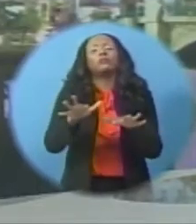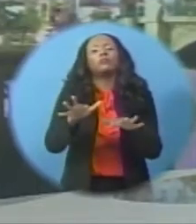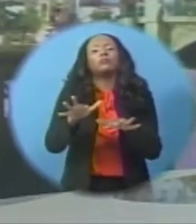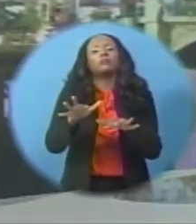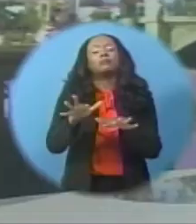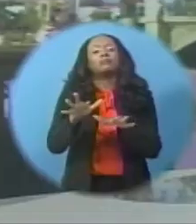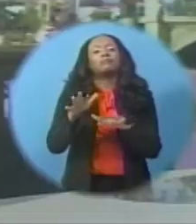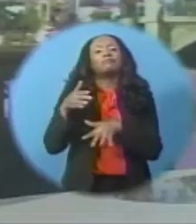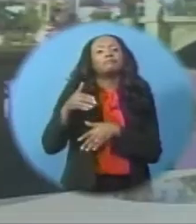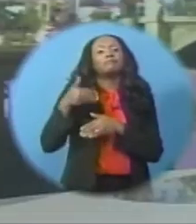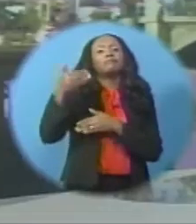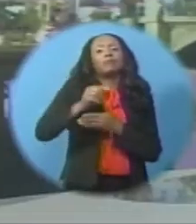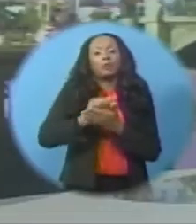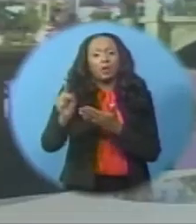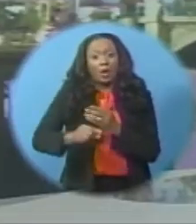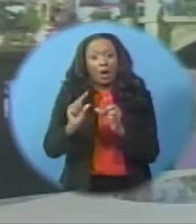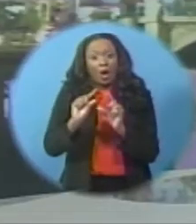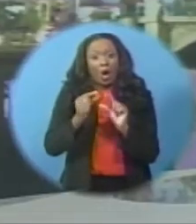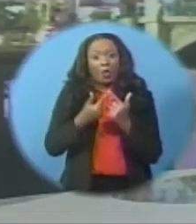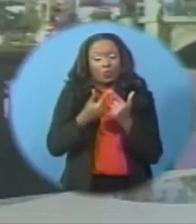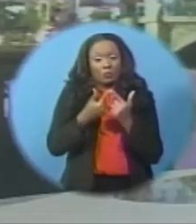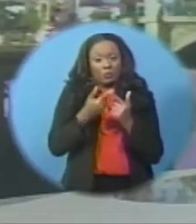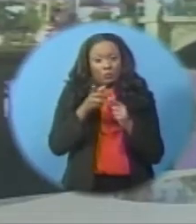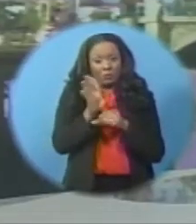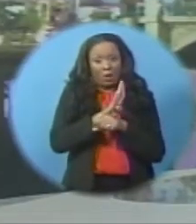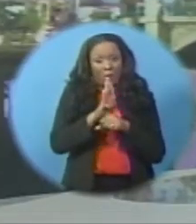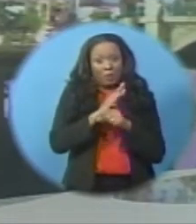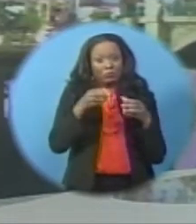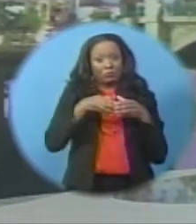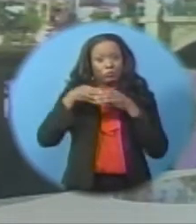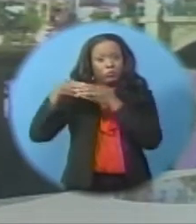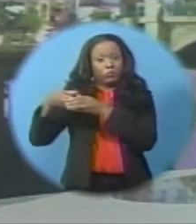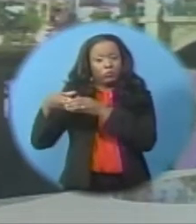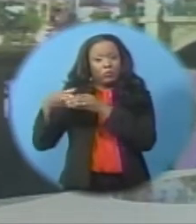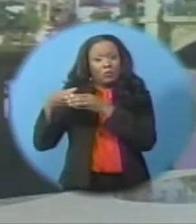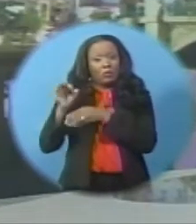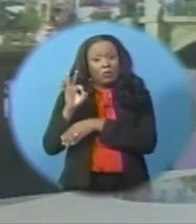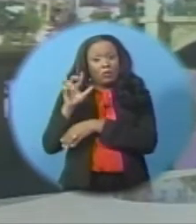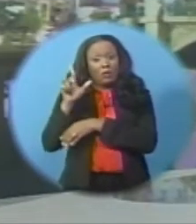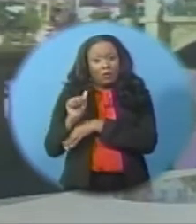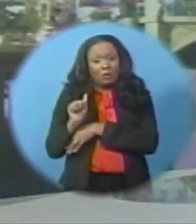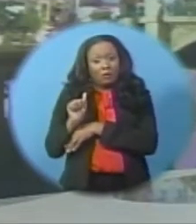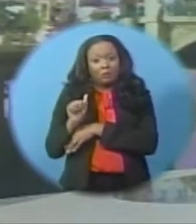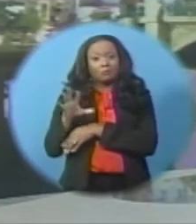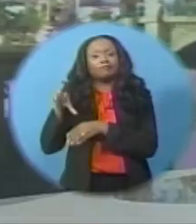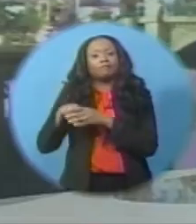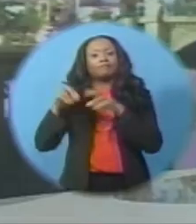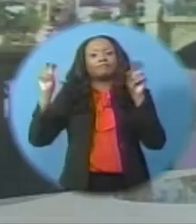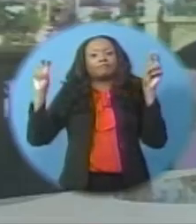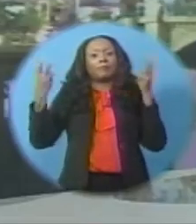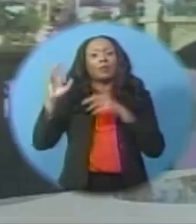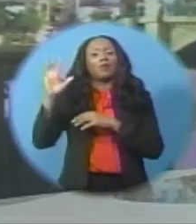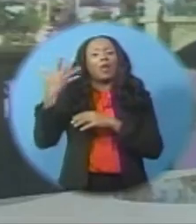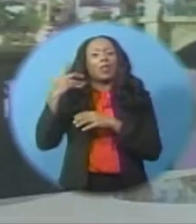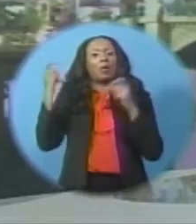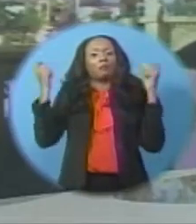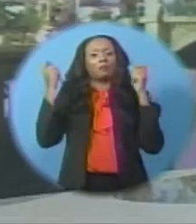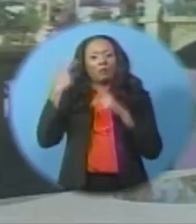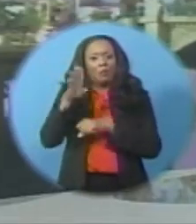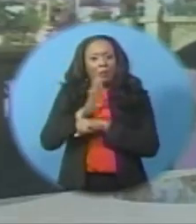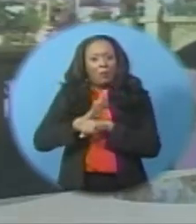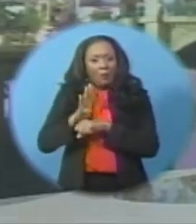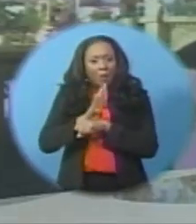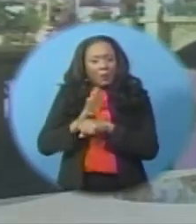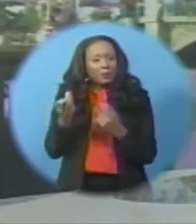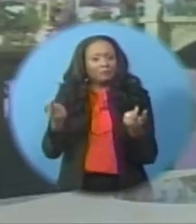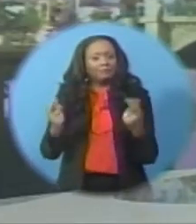delegation from Barbados will be heading to Florida to take part in the 5th biennial Barbados Comes to Tampa event. At the session,